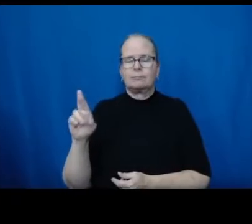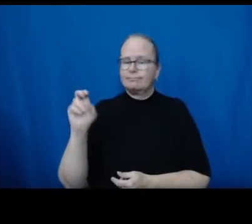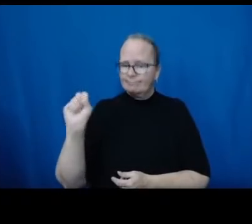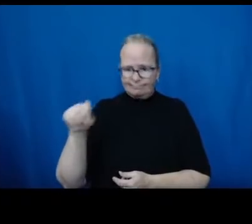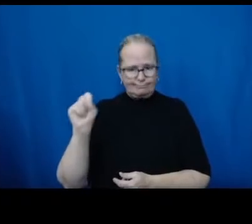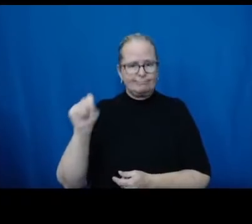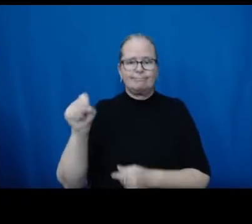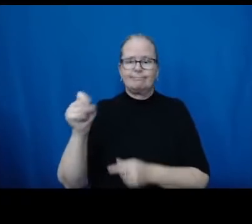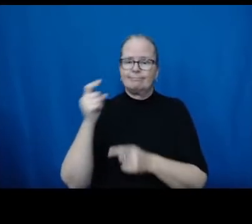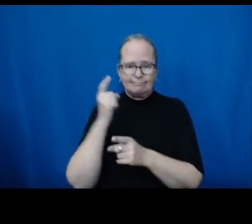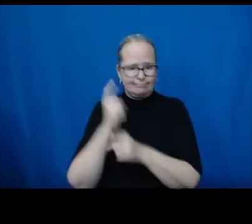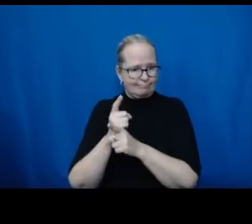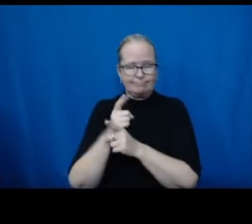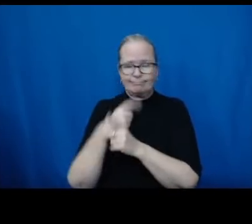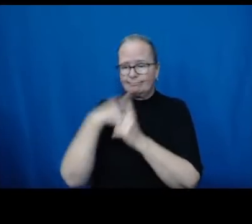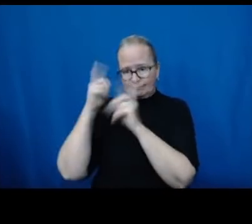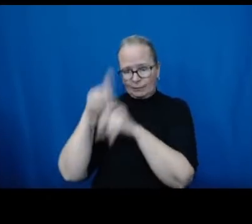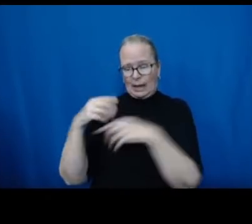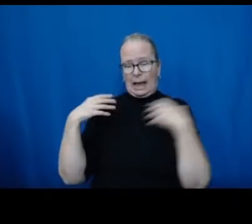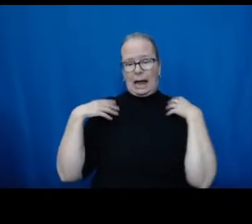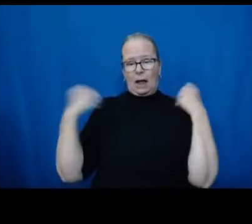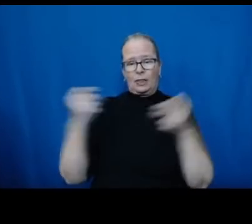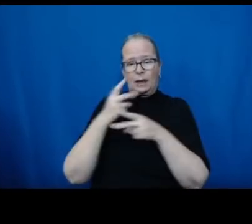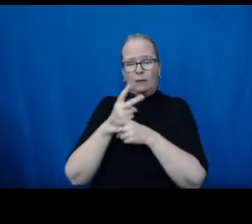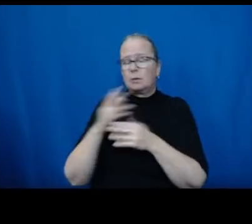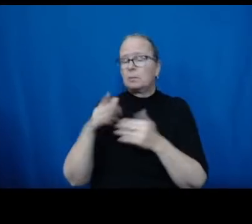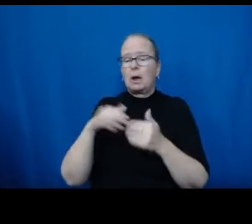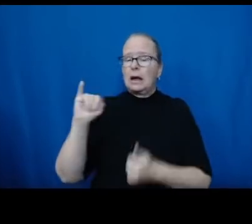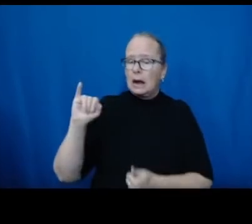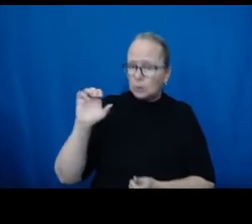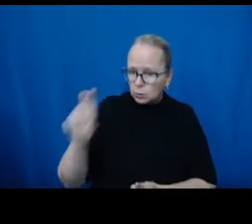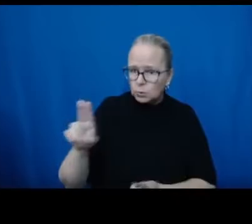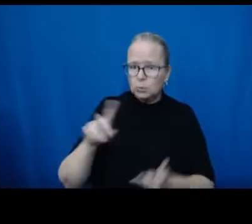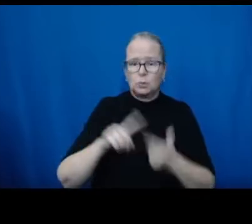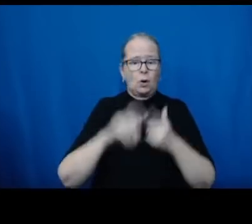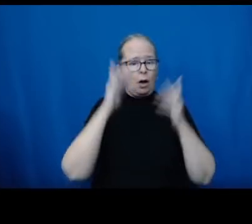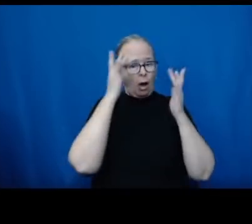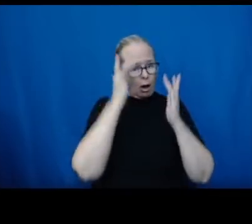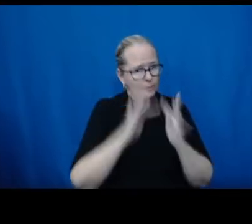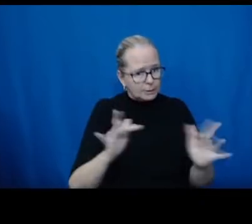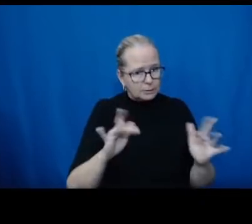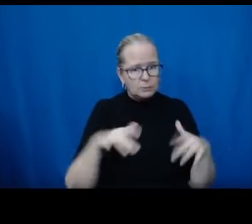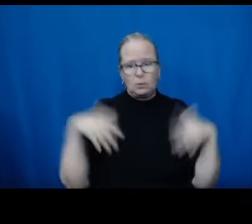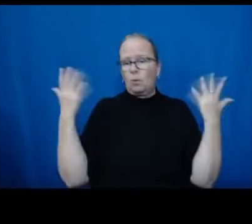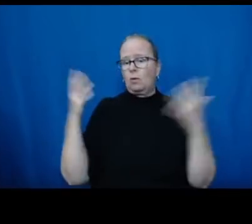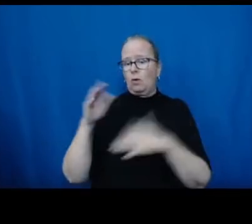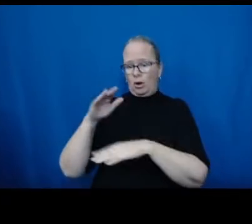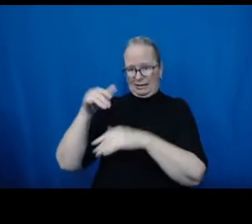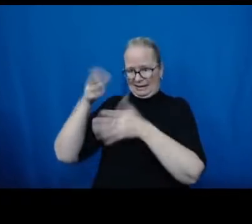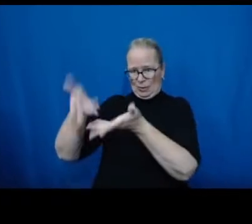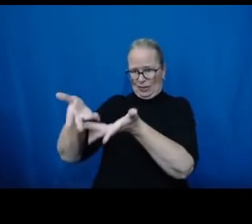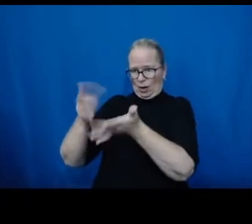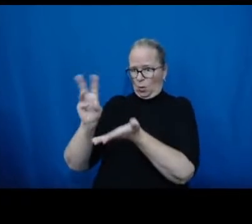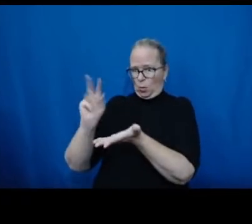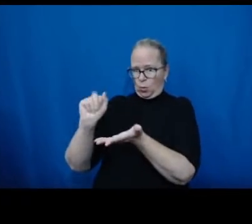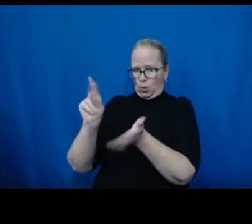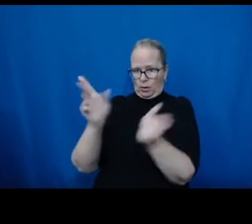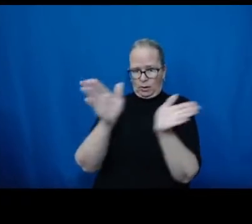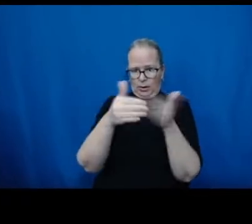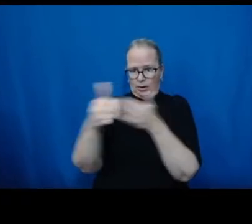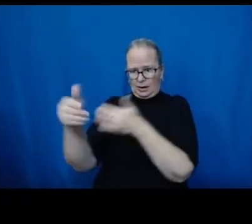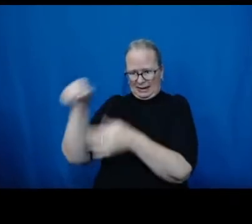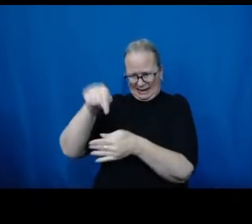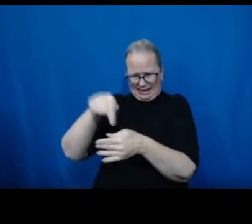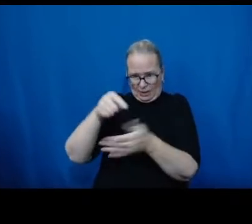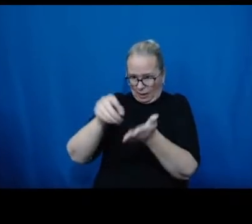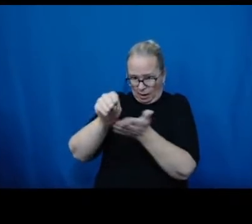care of these critically ill patients, those are not the people who wrote the letter. Those are not the people who are taking care of patients. So